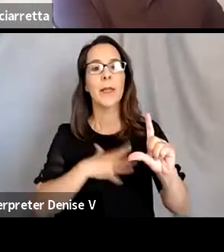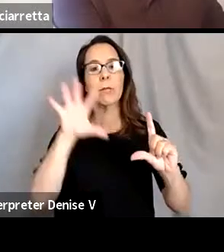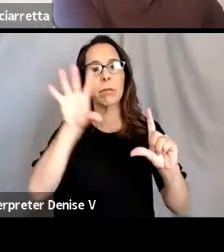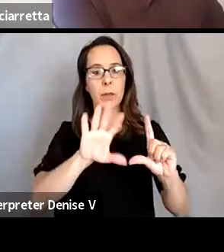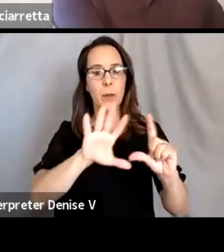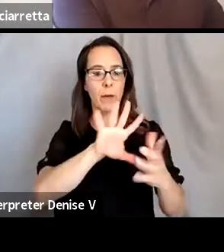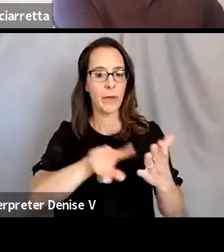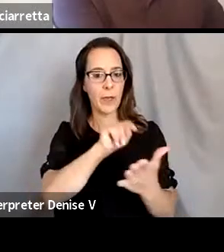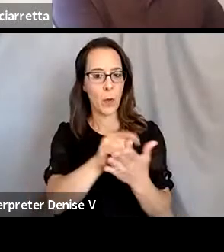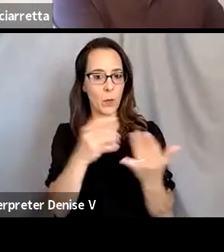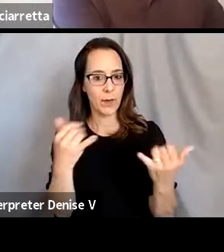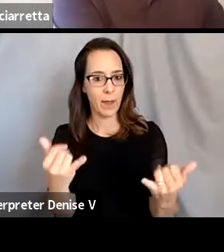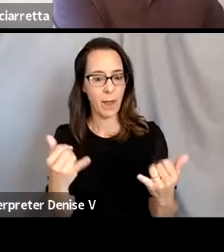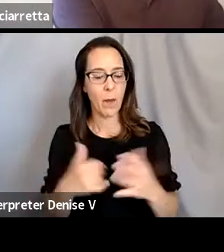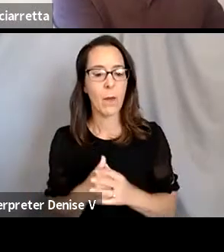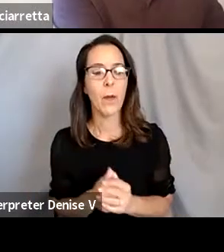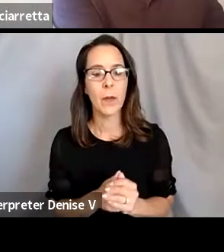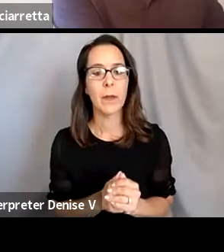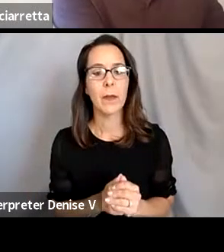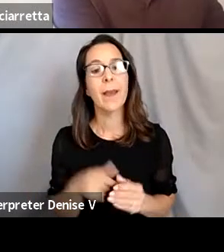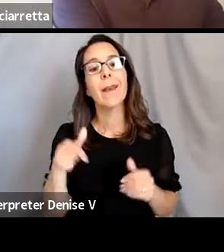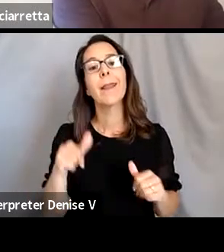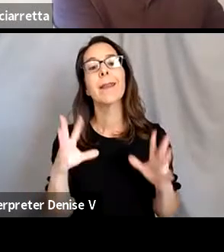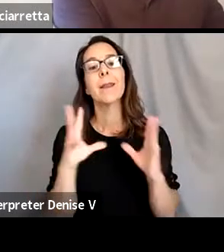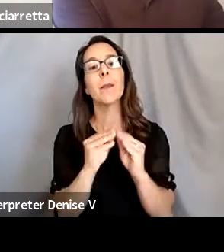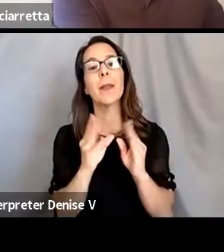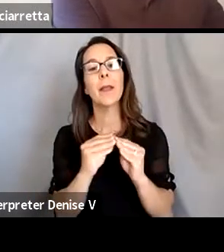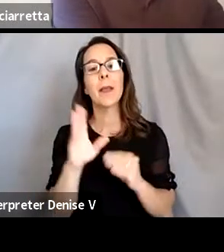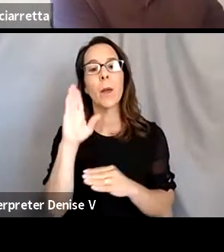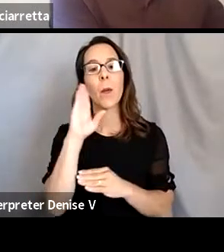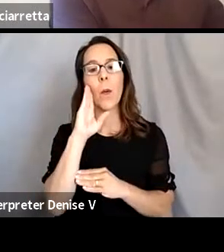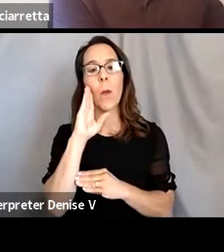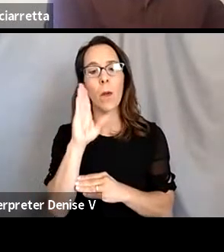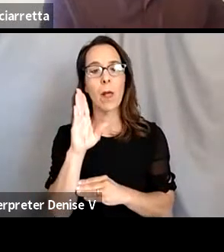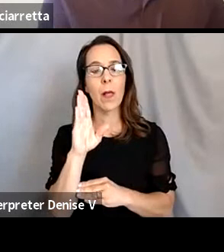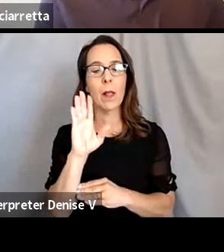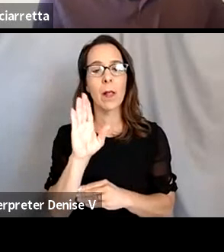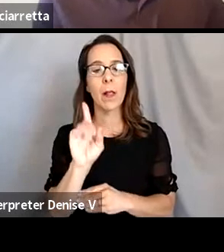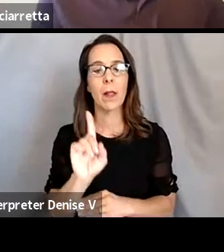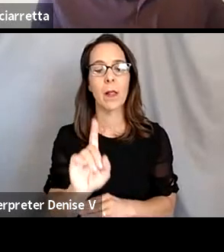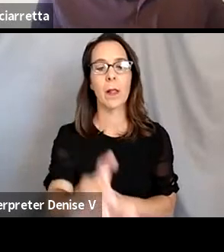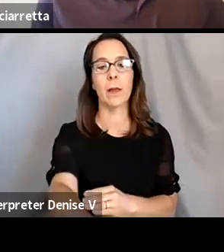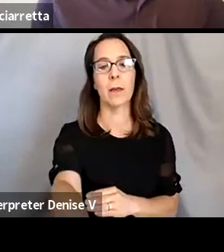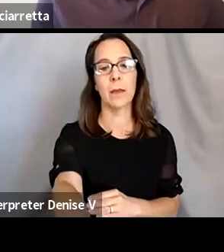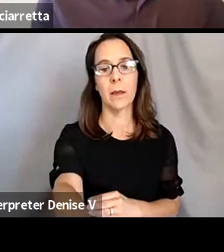Now, this meeting will be offering